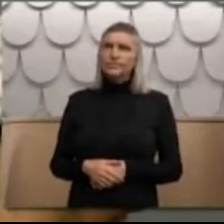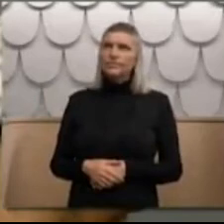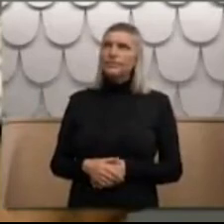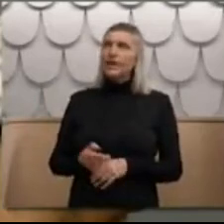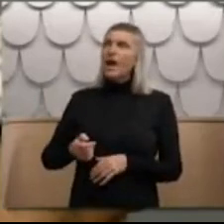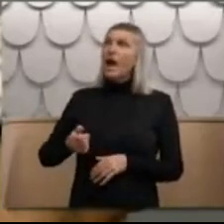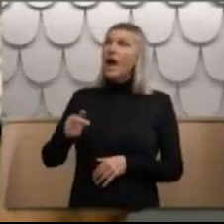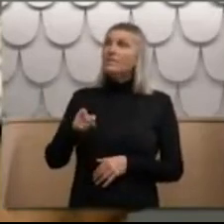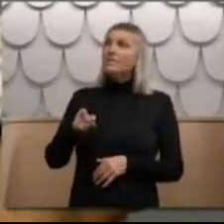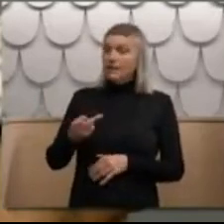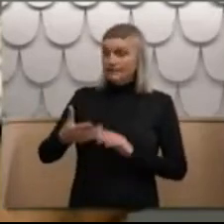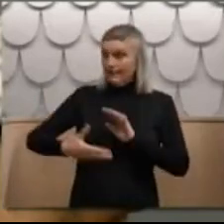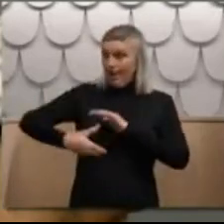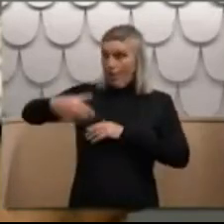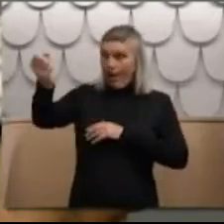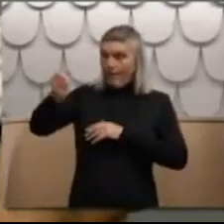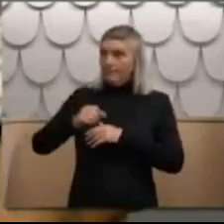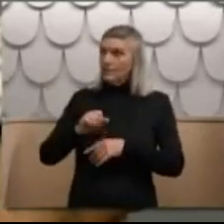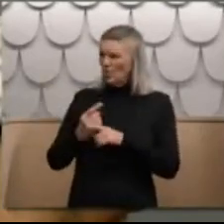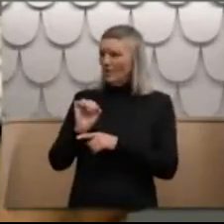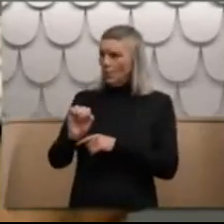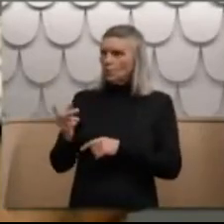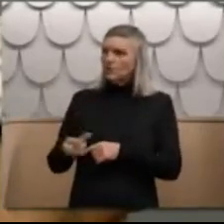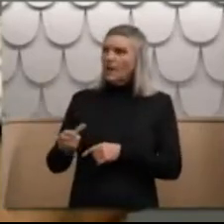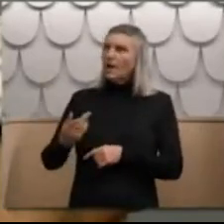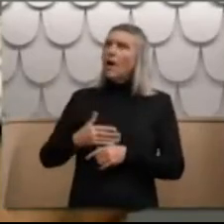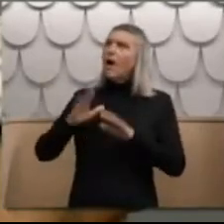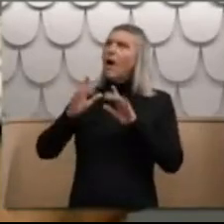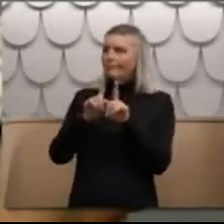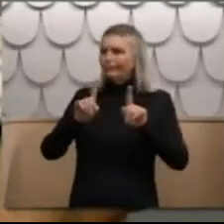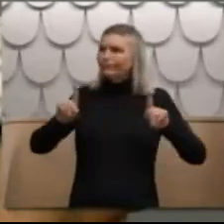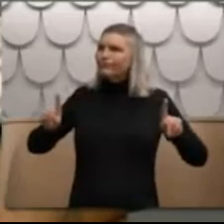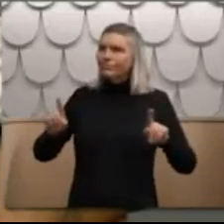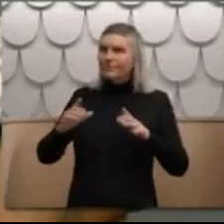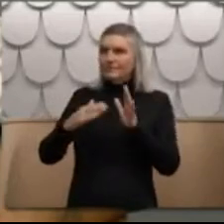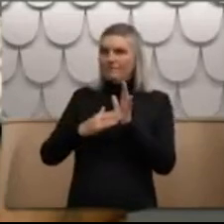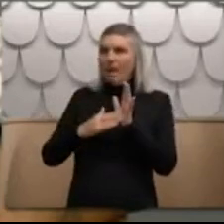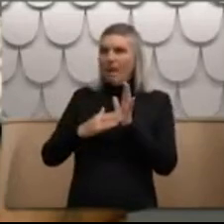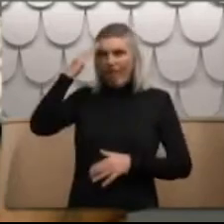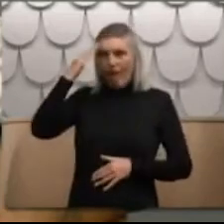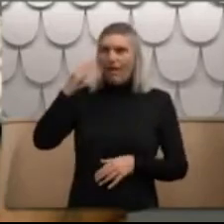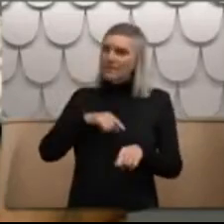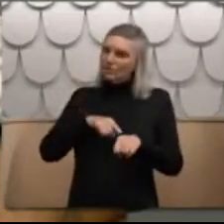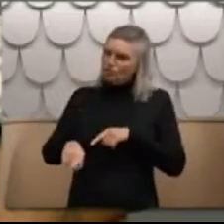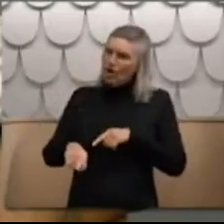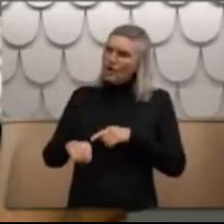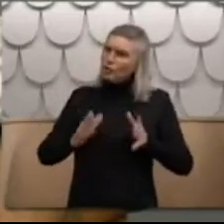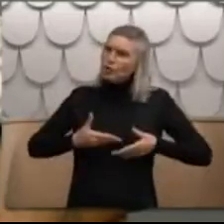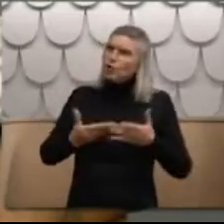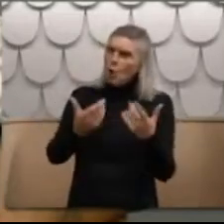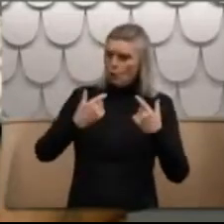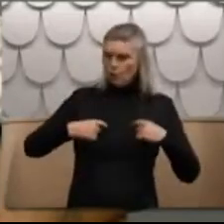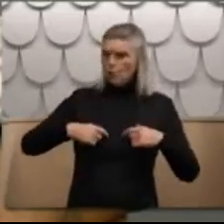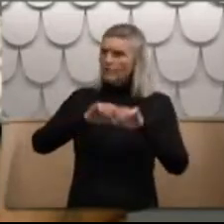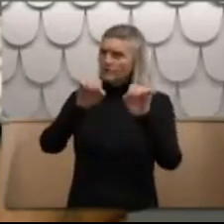After he was taken away, so you're talking about your son, I left his mother and tried really hard to prove to the social welfare